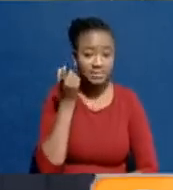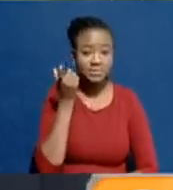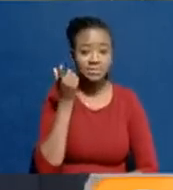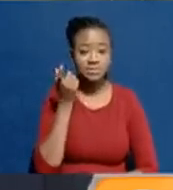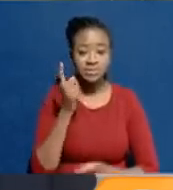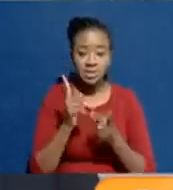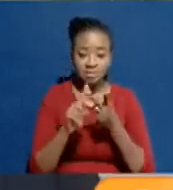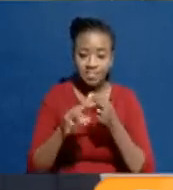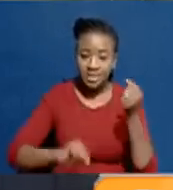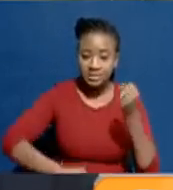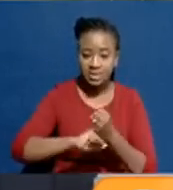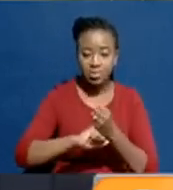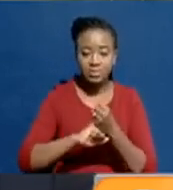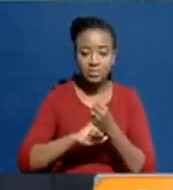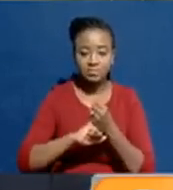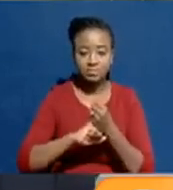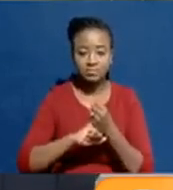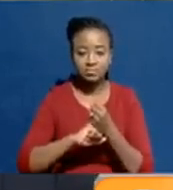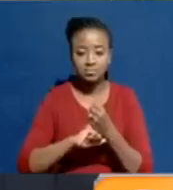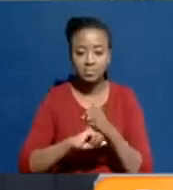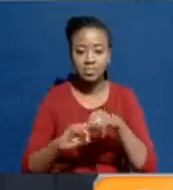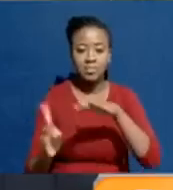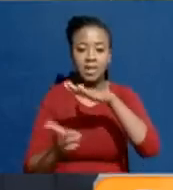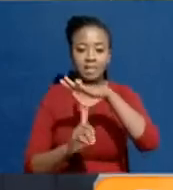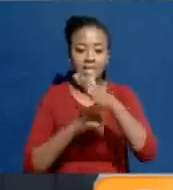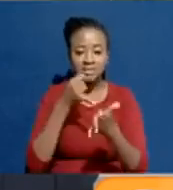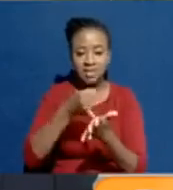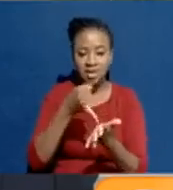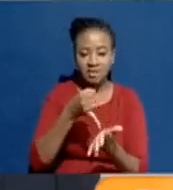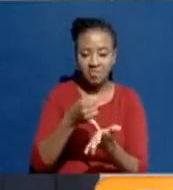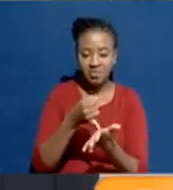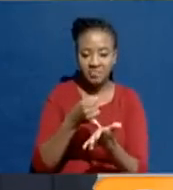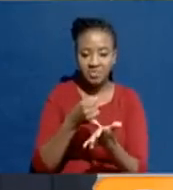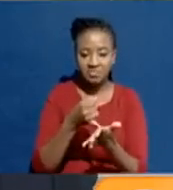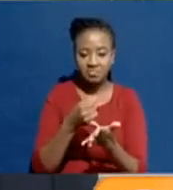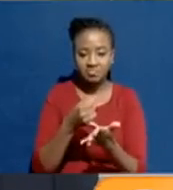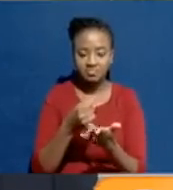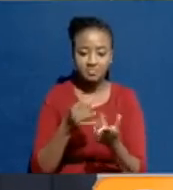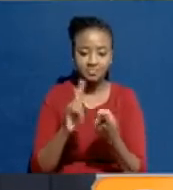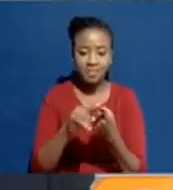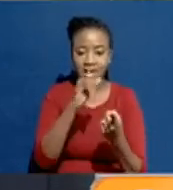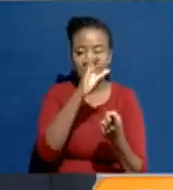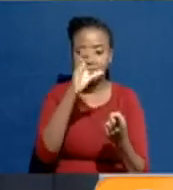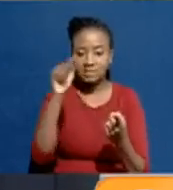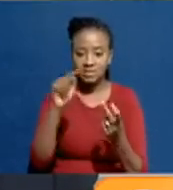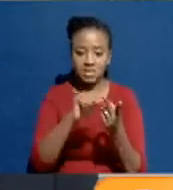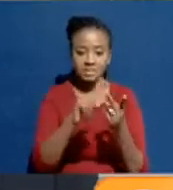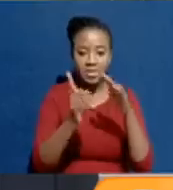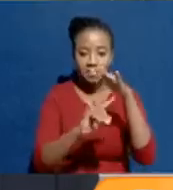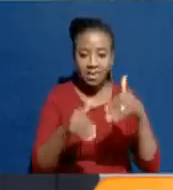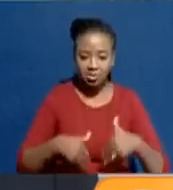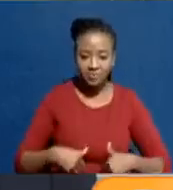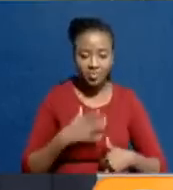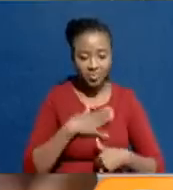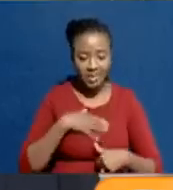then support. The ministries involved or responsible, ICT, Ministry of Youth, call